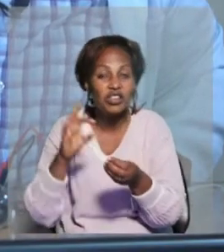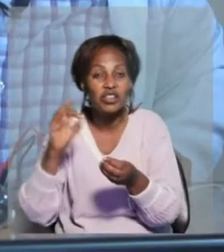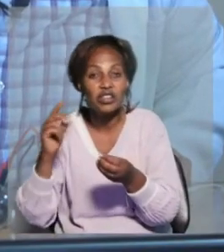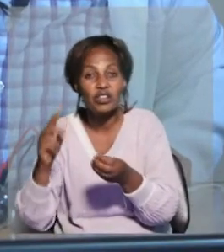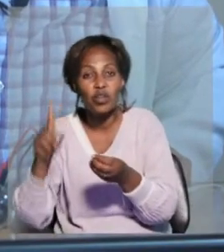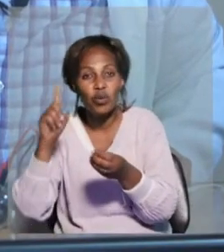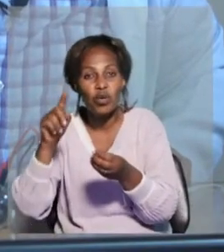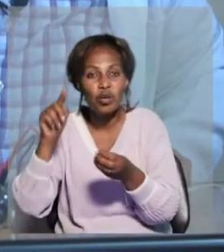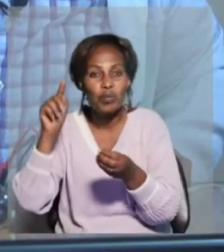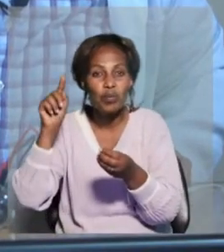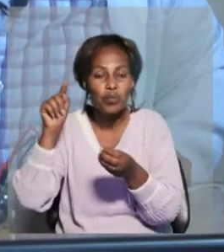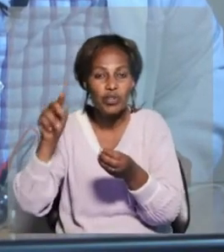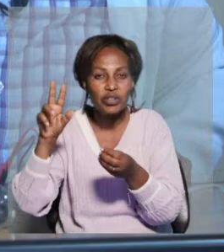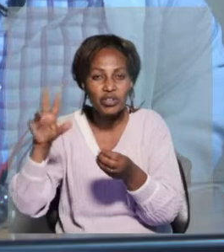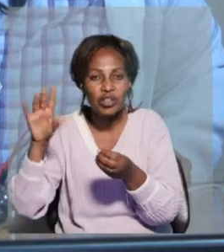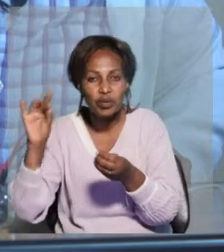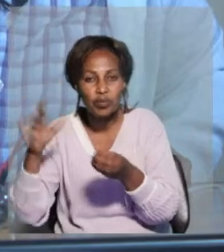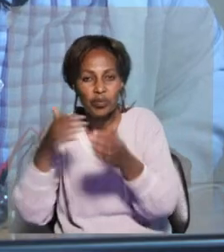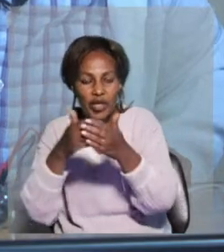minus